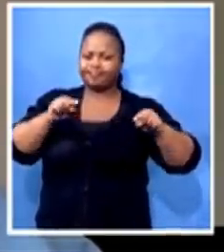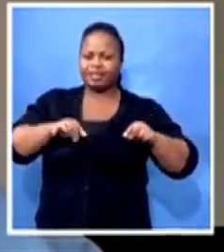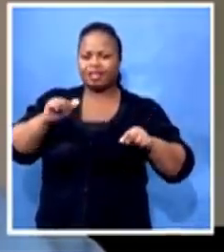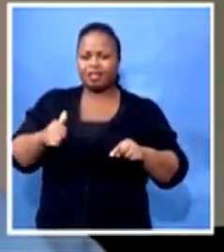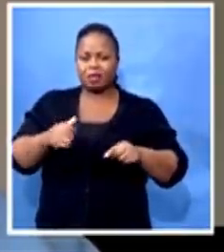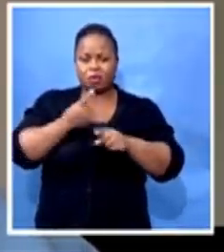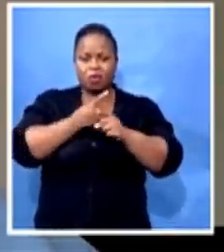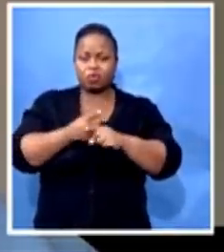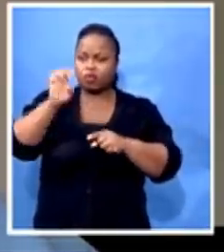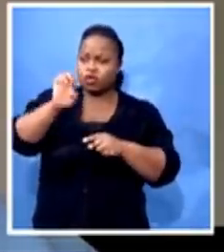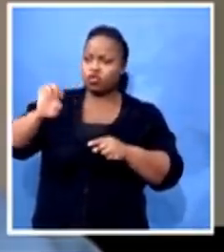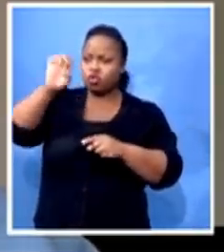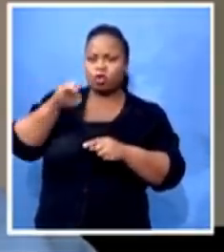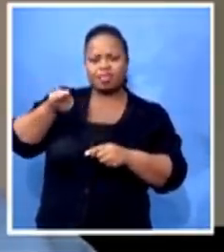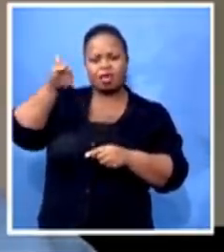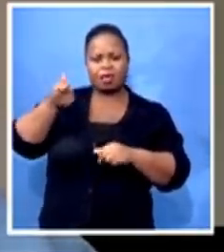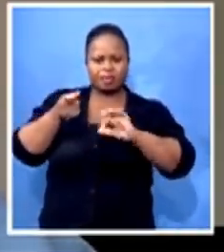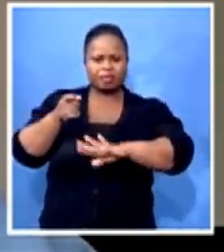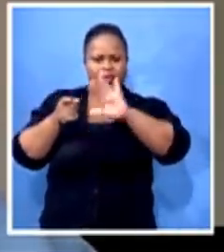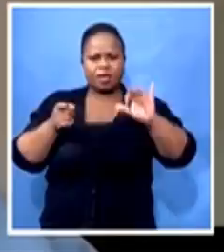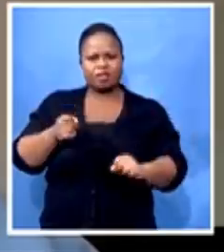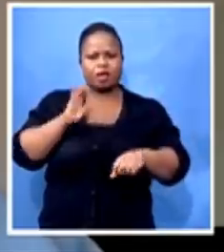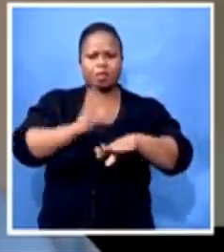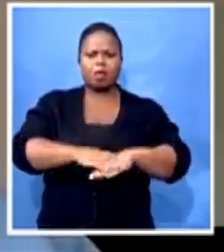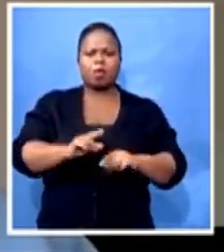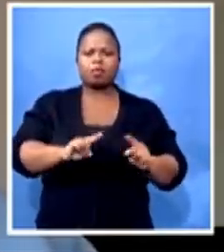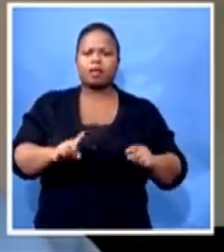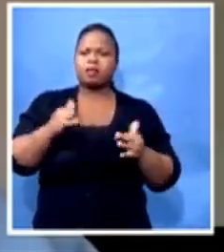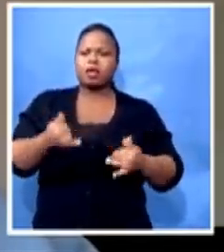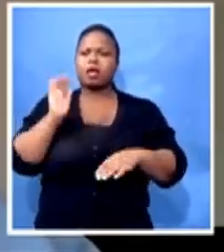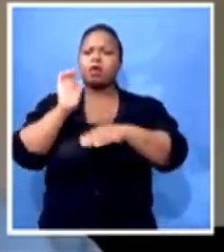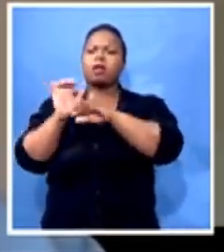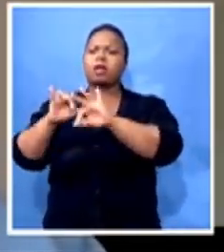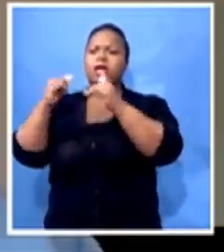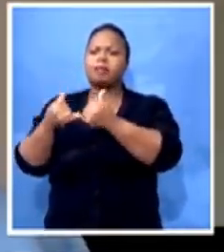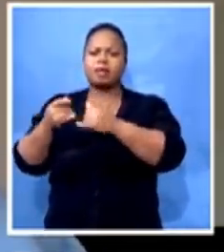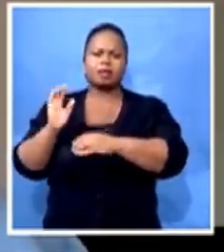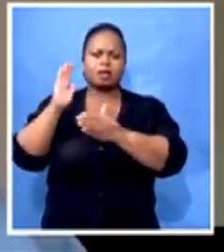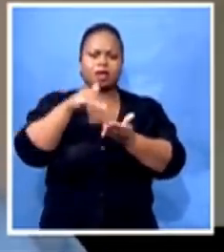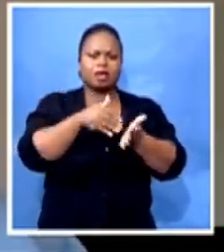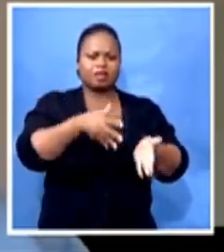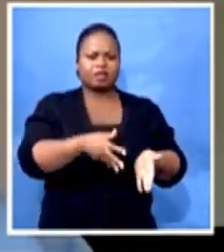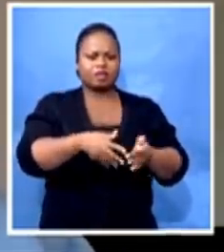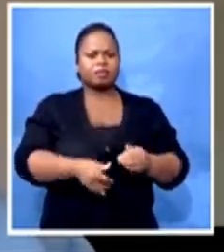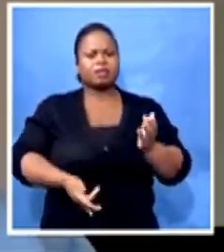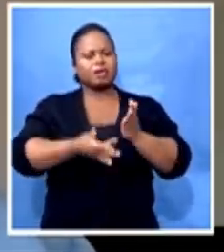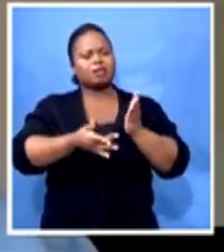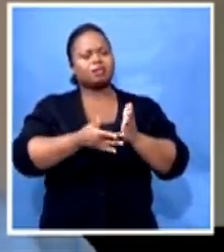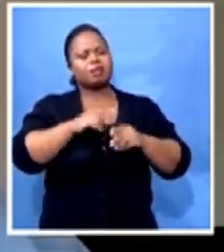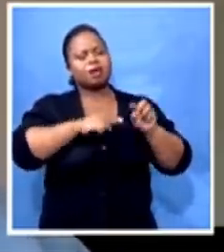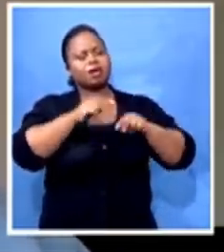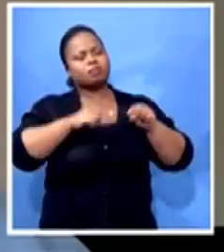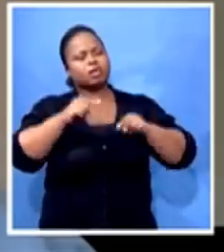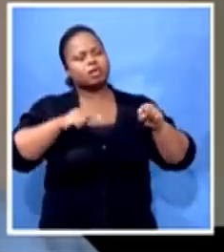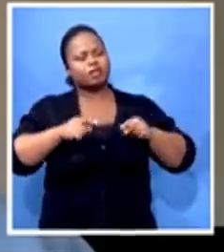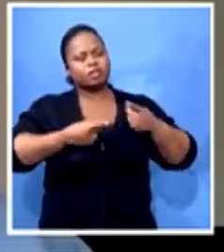we've allowed foreign companies to come and take our biodiversity endowments and